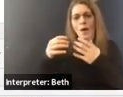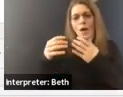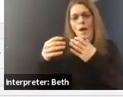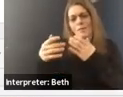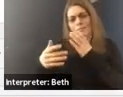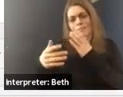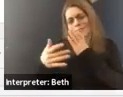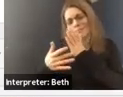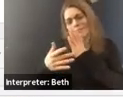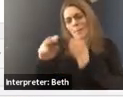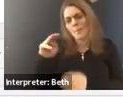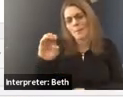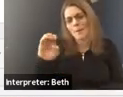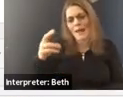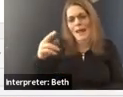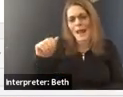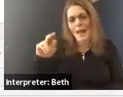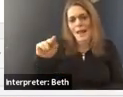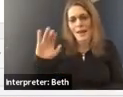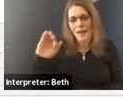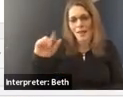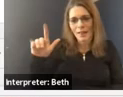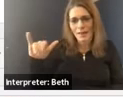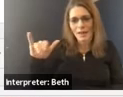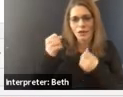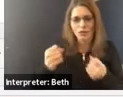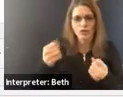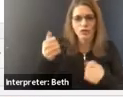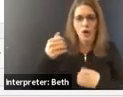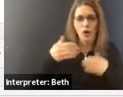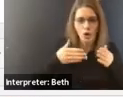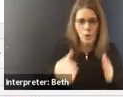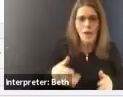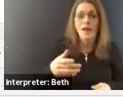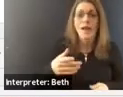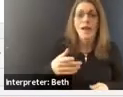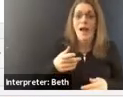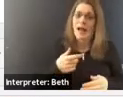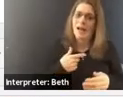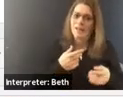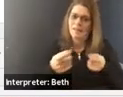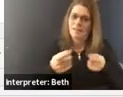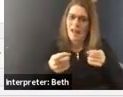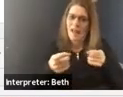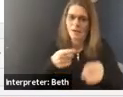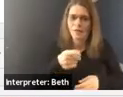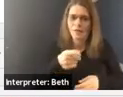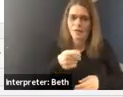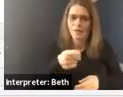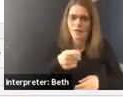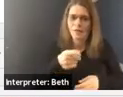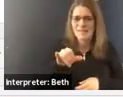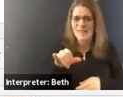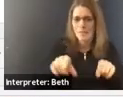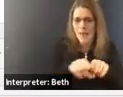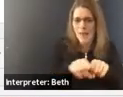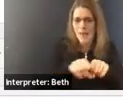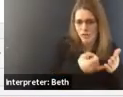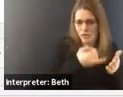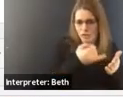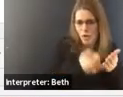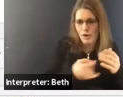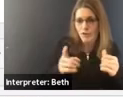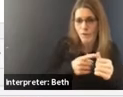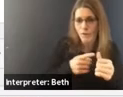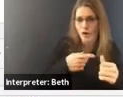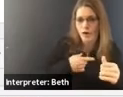treated this like a drawing. And the first thing I did was lay out my intent.